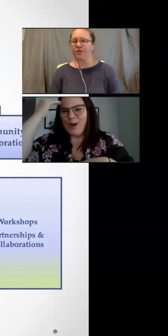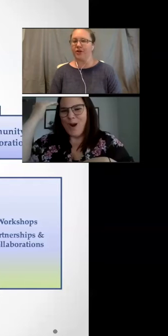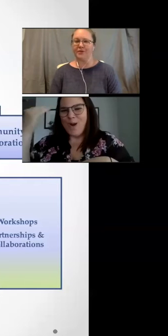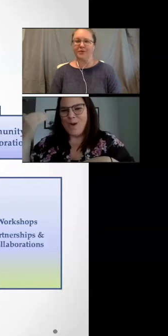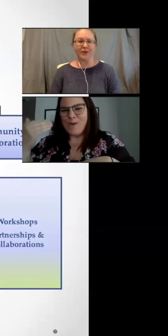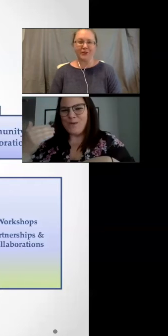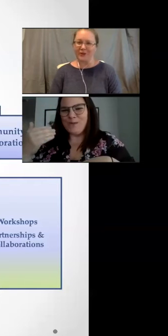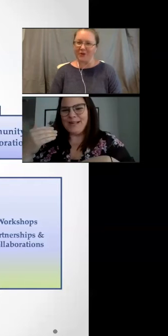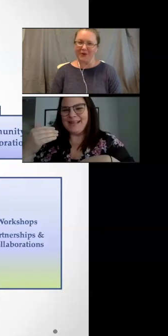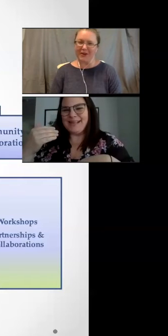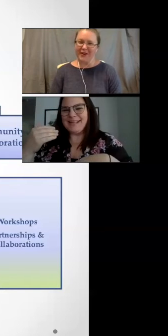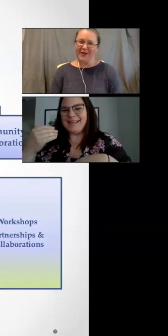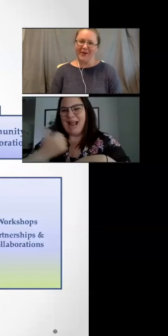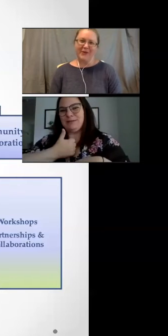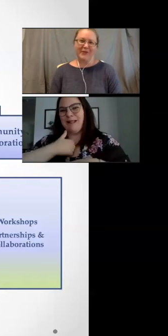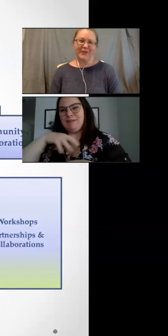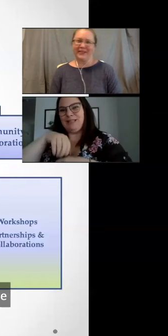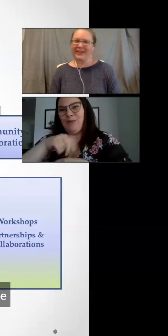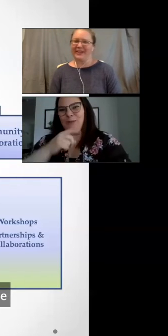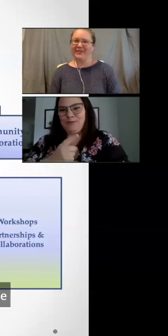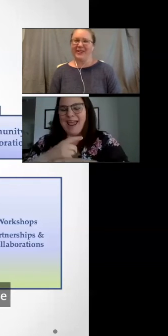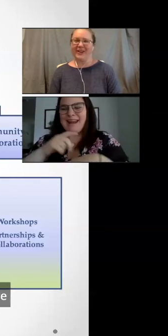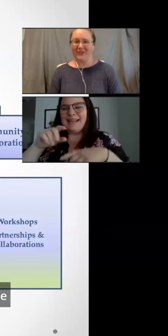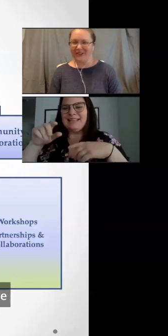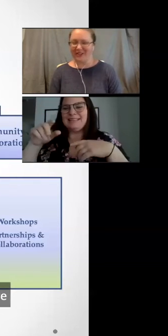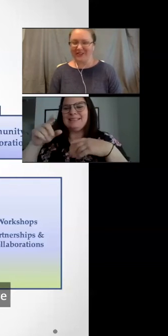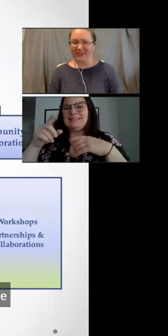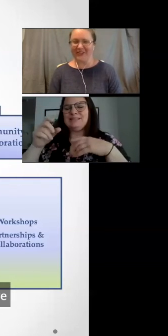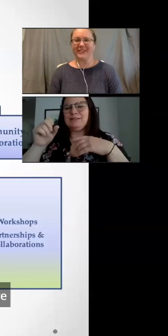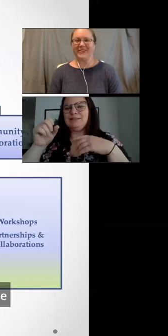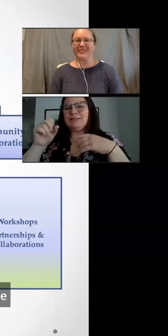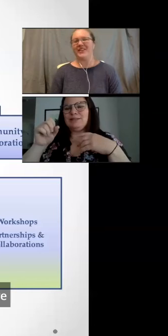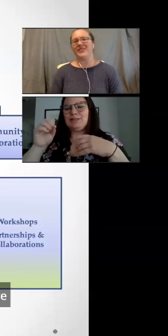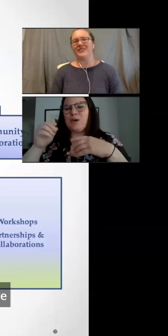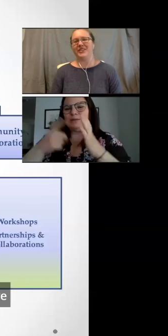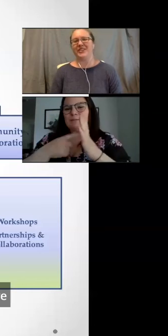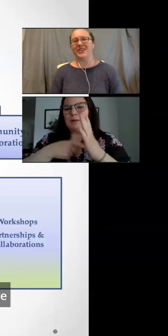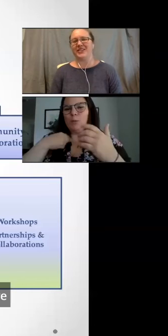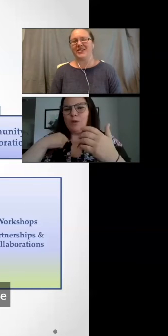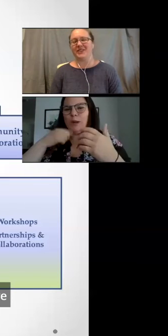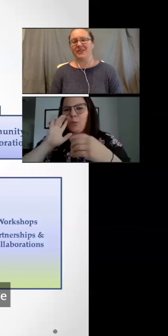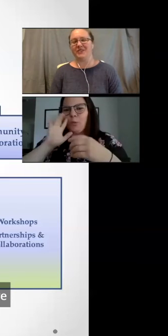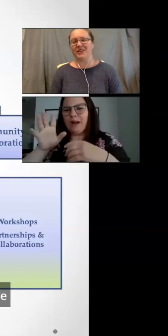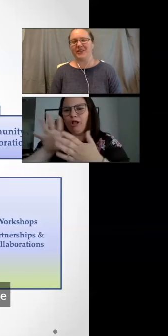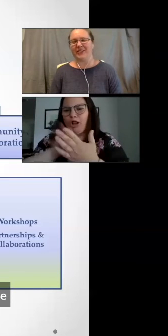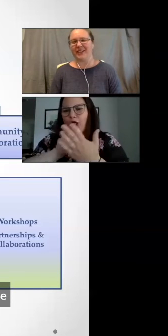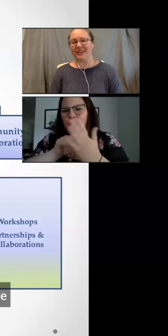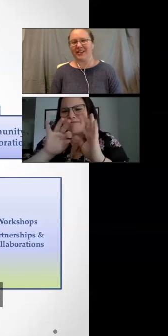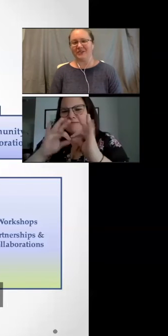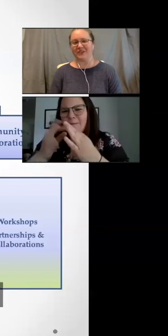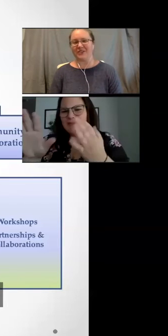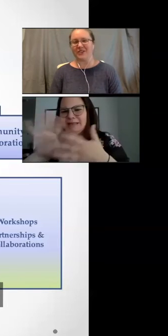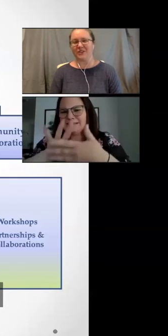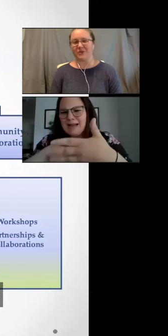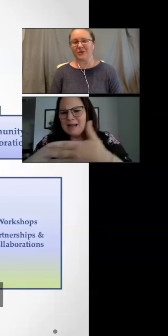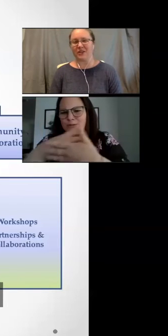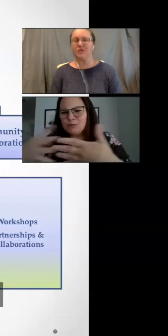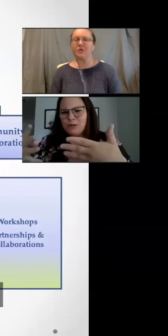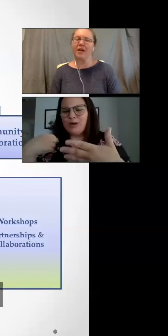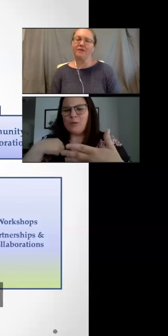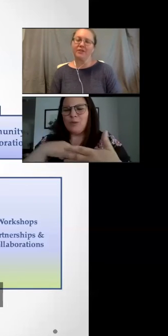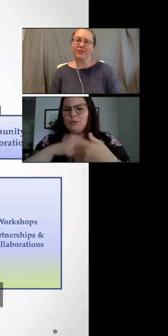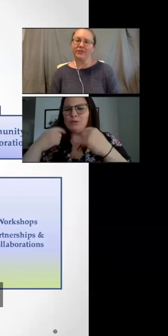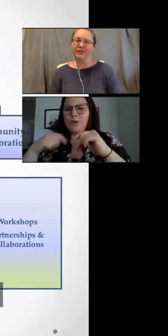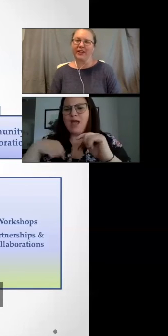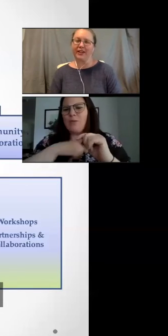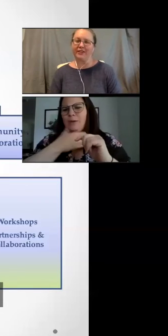off the chart. As we all know, work can be hard, ourselves included, right? Where we're not always following a 9 to 5 schedule. And so we